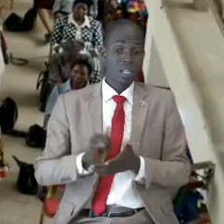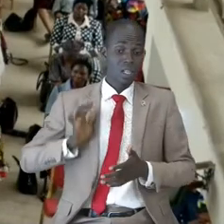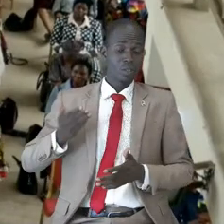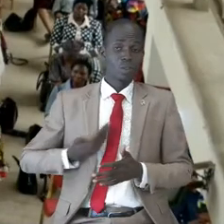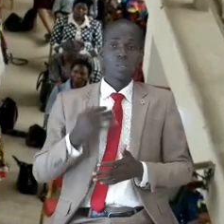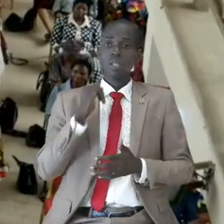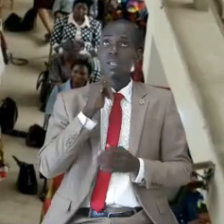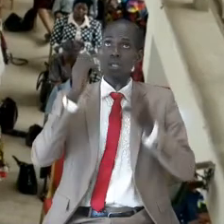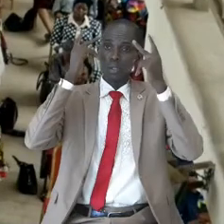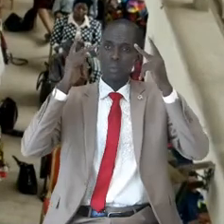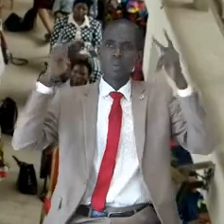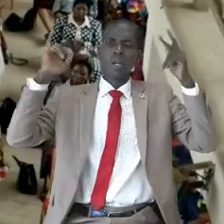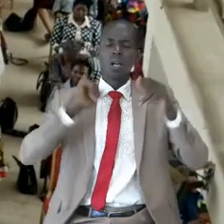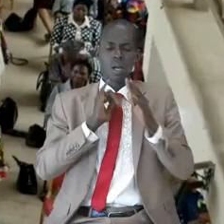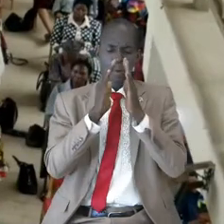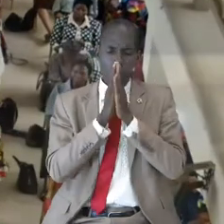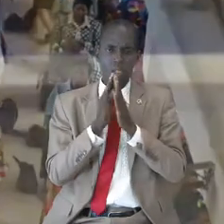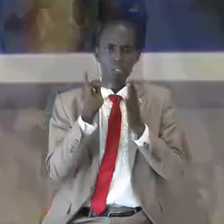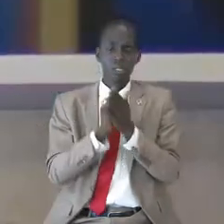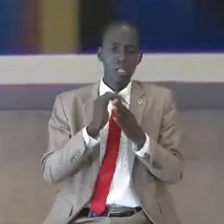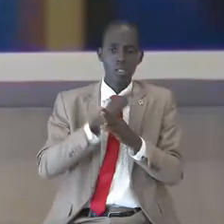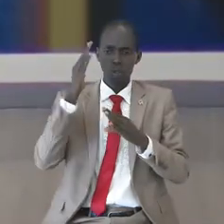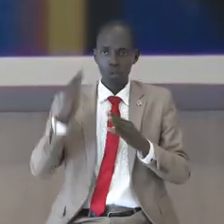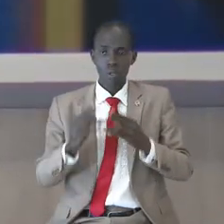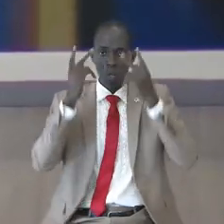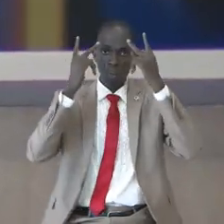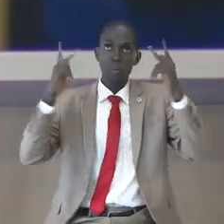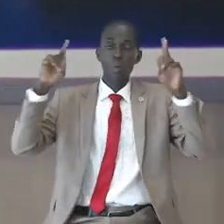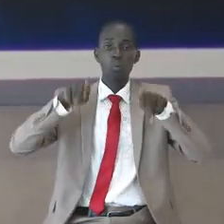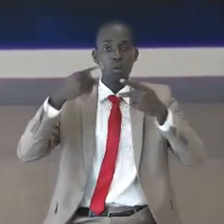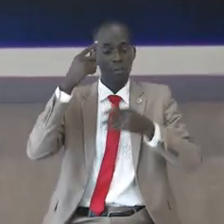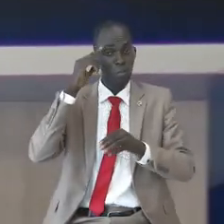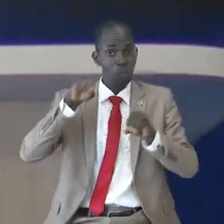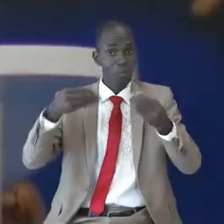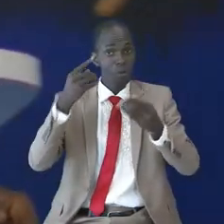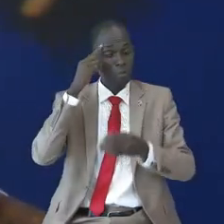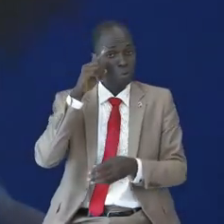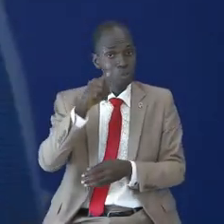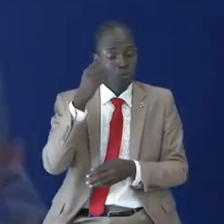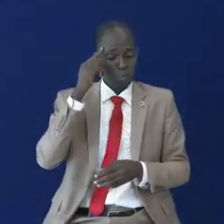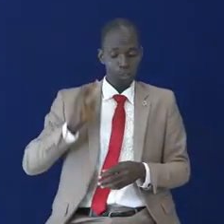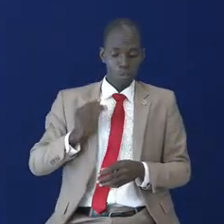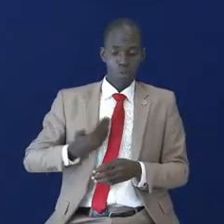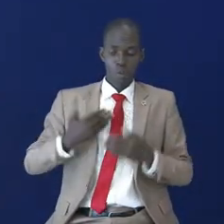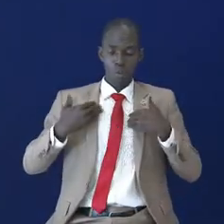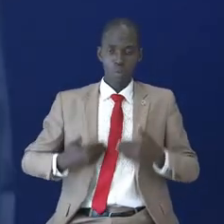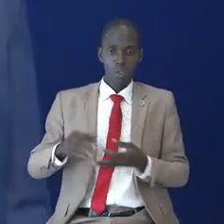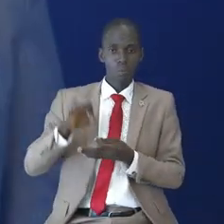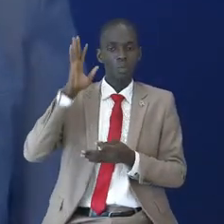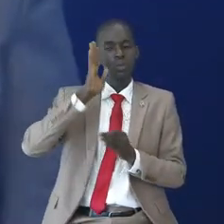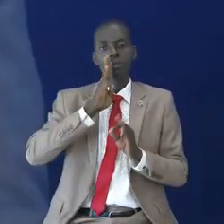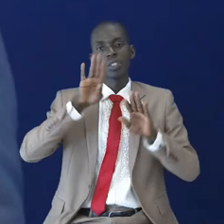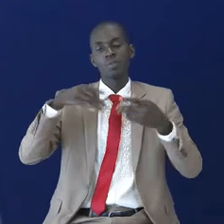pray the total prosperity provided for you, for the body, for the soul, for the spirit, will be granted unto you